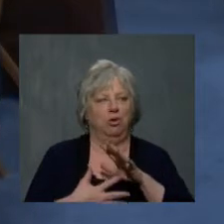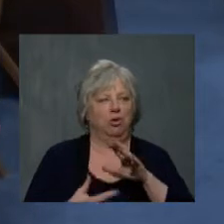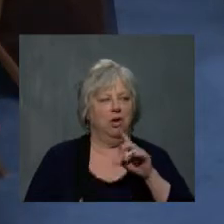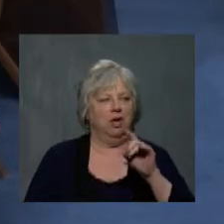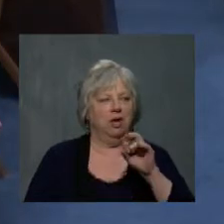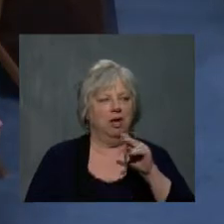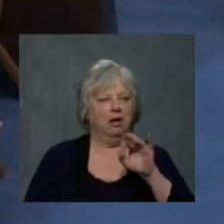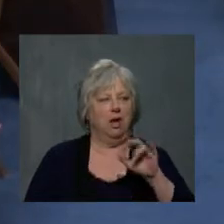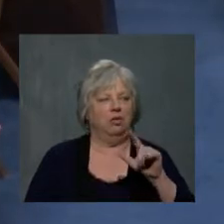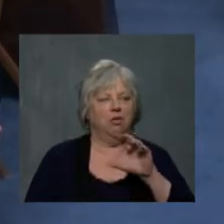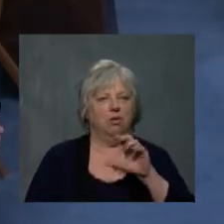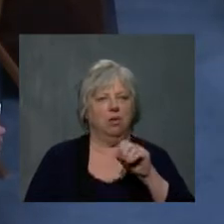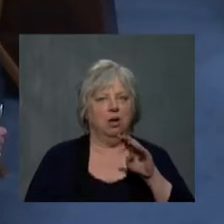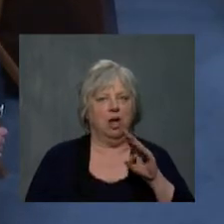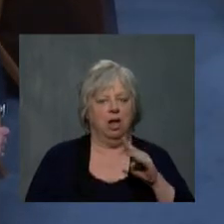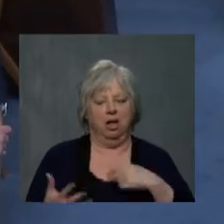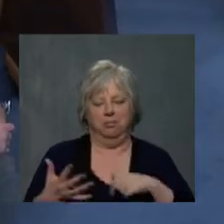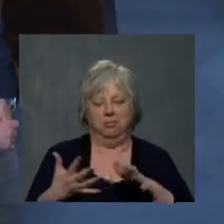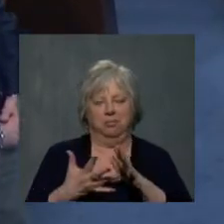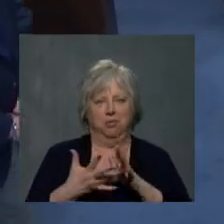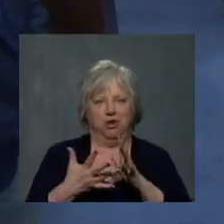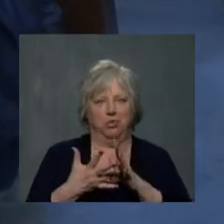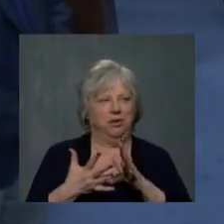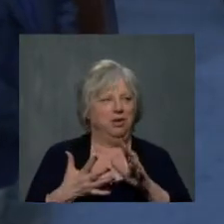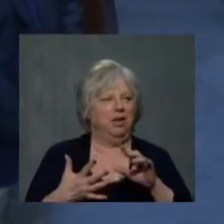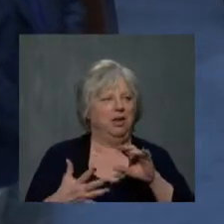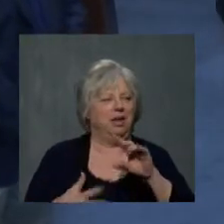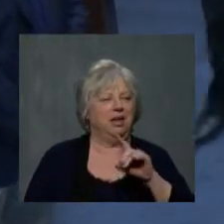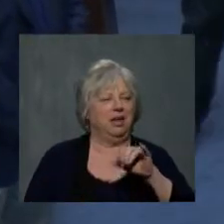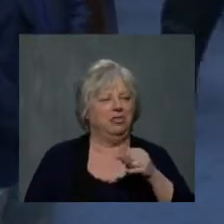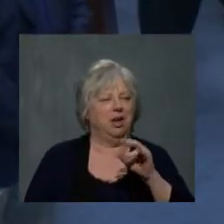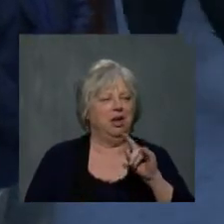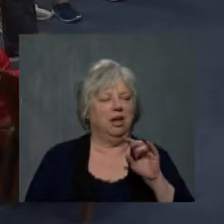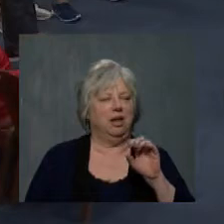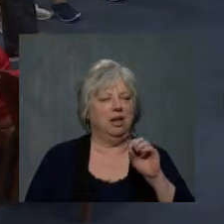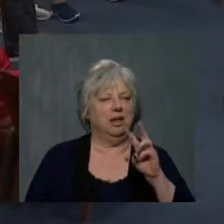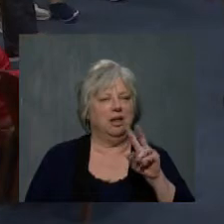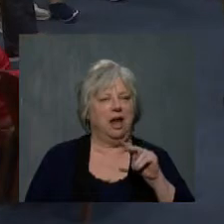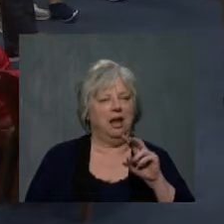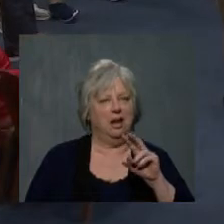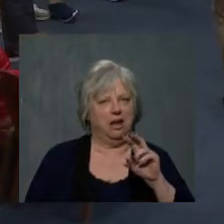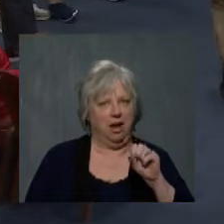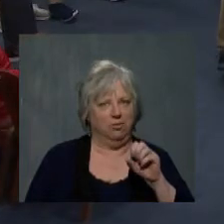Daniel Cobbin, I'm a freshman. DJ Townsend, and I'm a freshman.